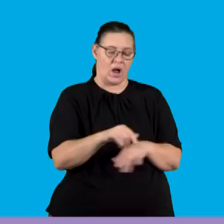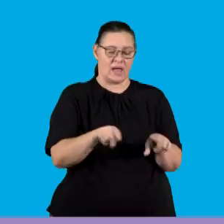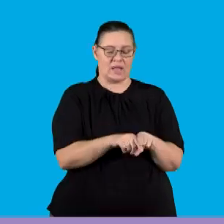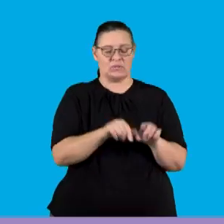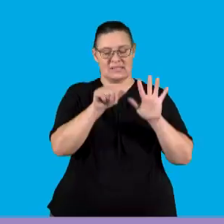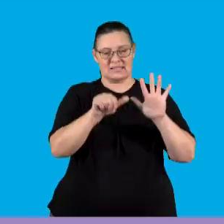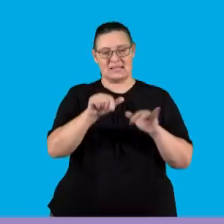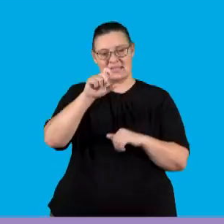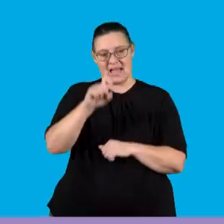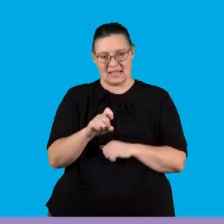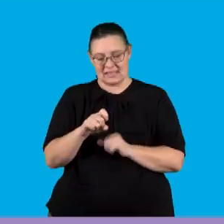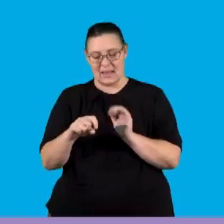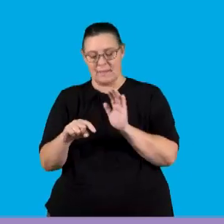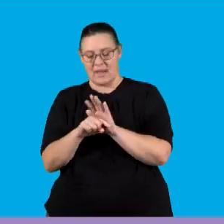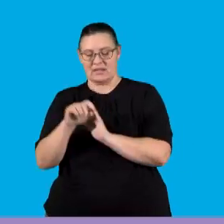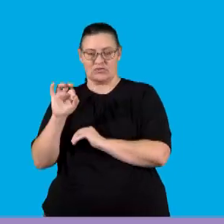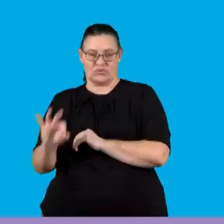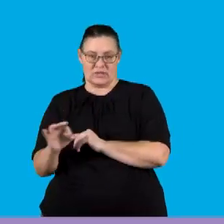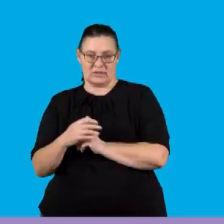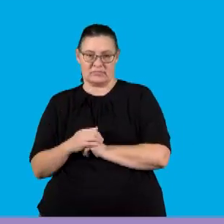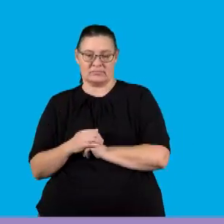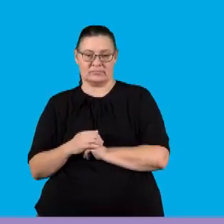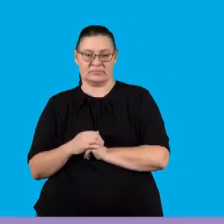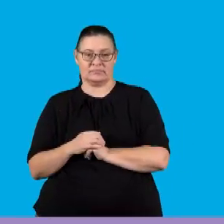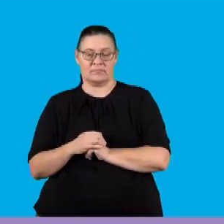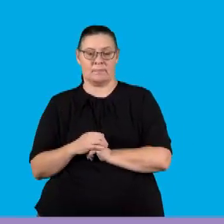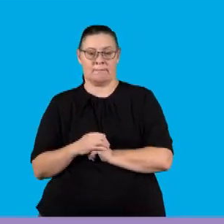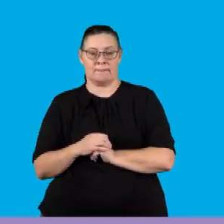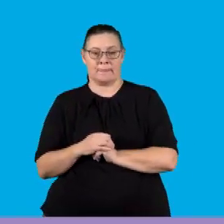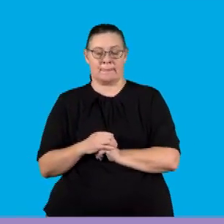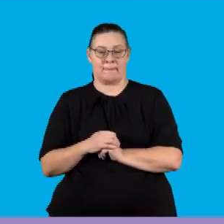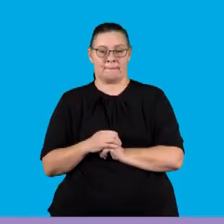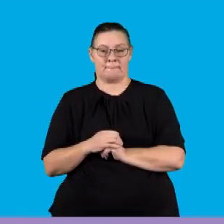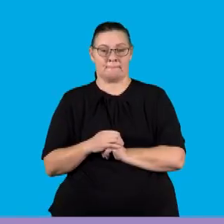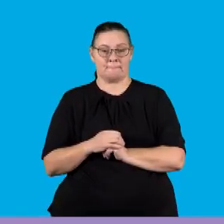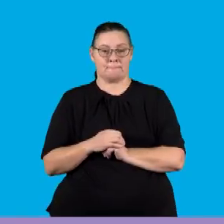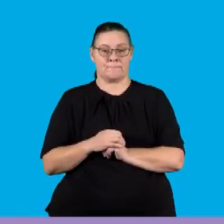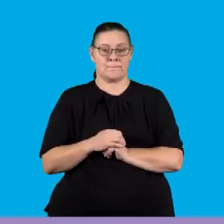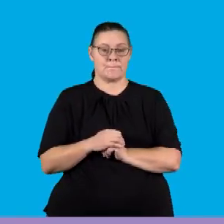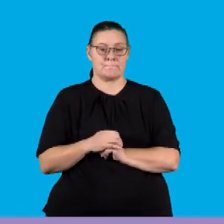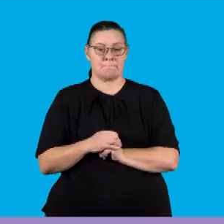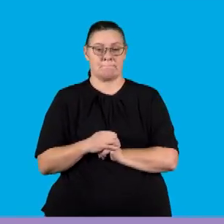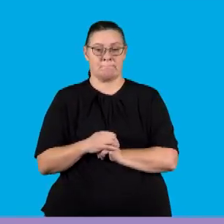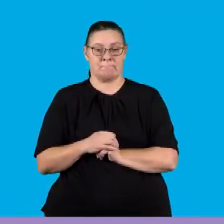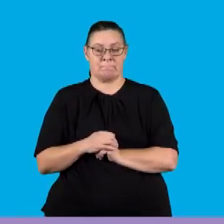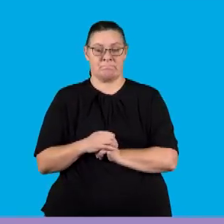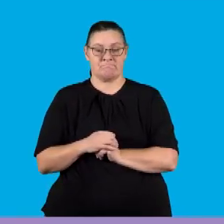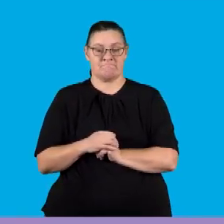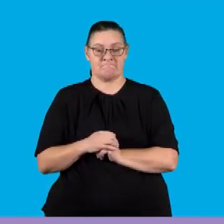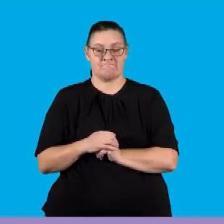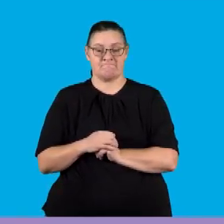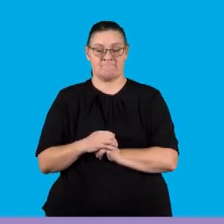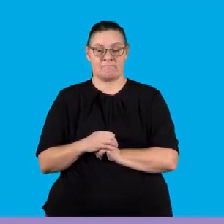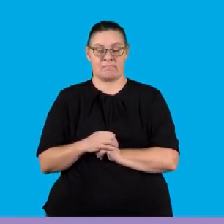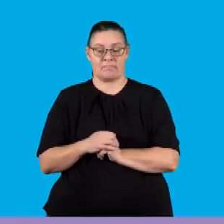means that for us to get the output value, we said 6 multiplied by the input value and then we